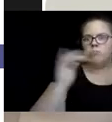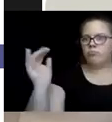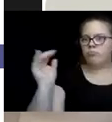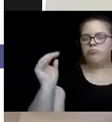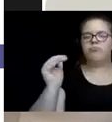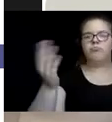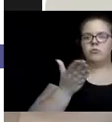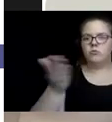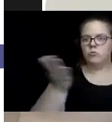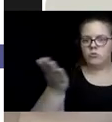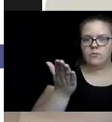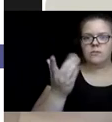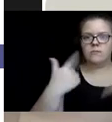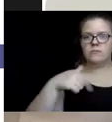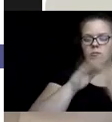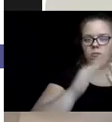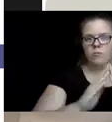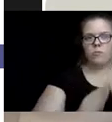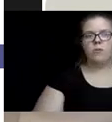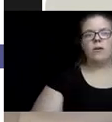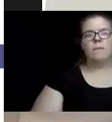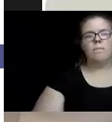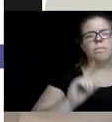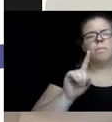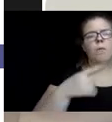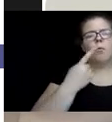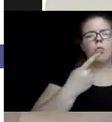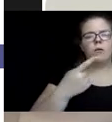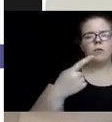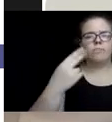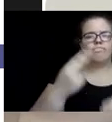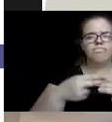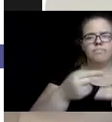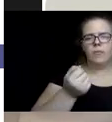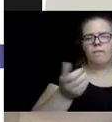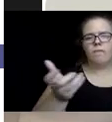of services in our community. I'm only going to highlight a few of them.